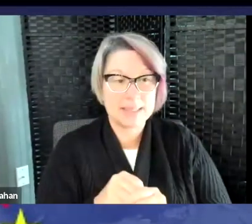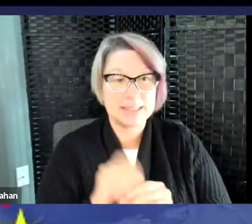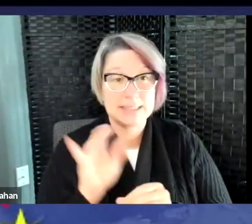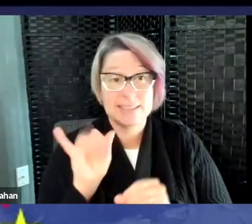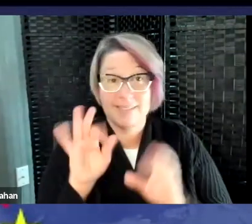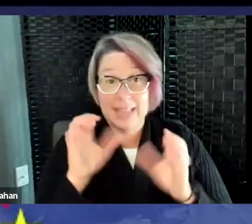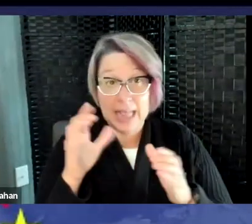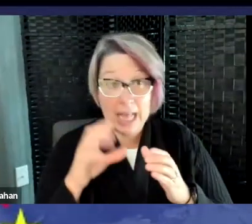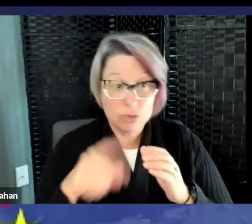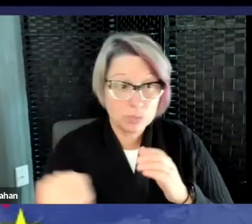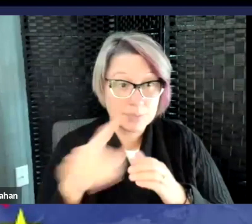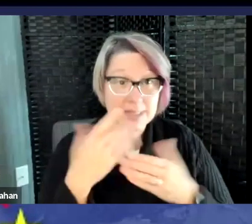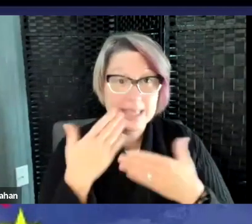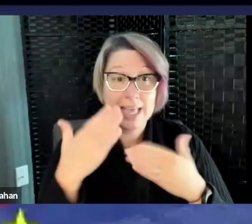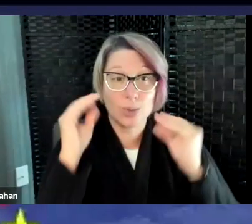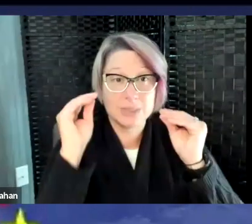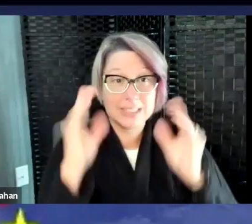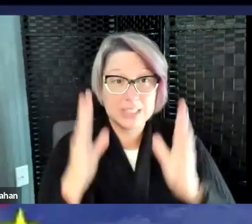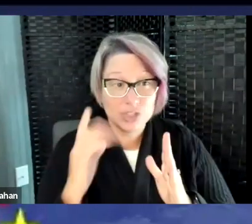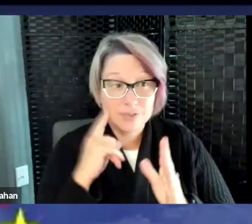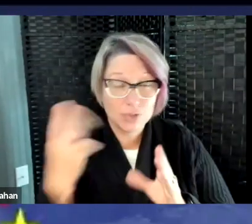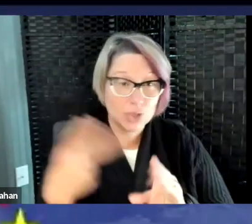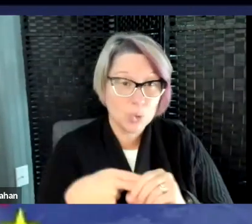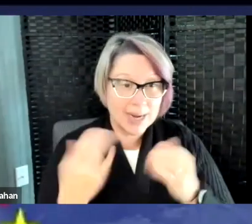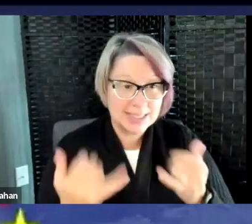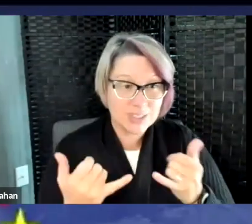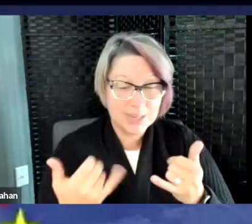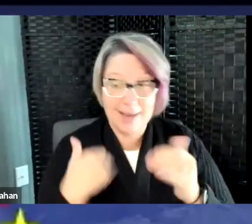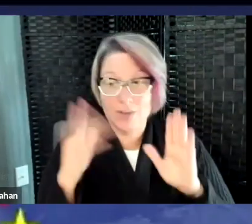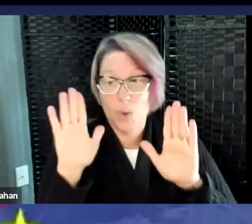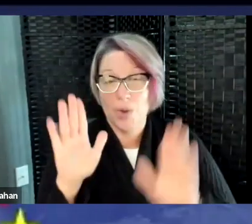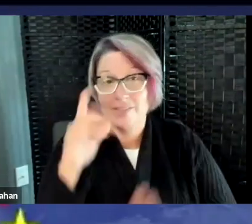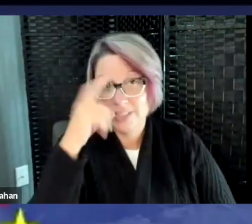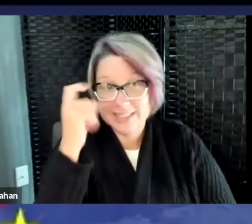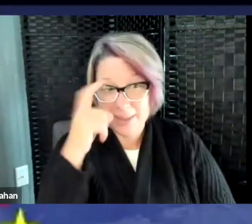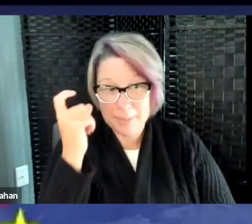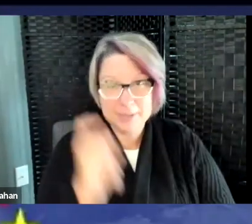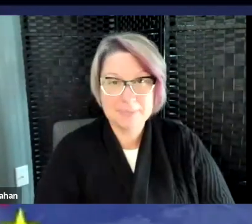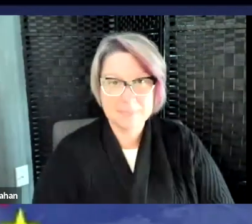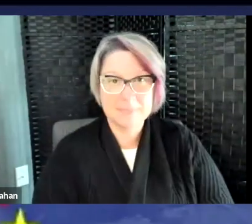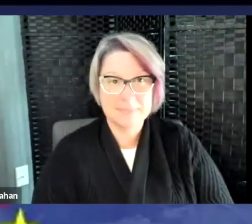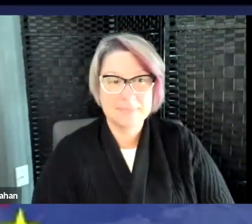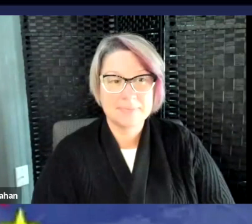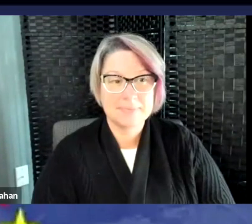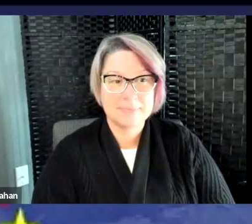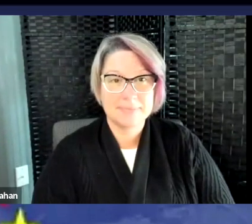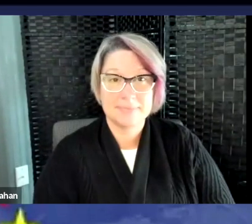out there, thank you teachers for joining today, and have a wonderful summer if it's upcoming. But yeah. Miss